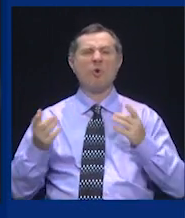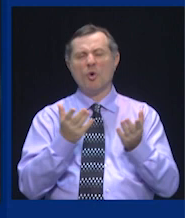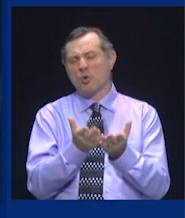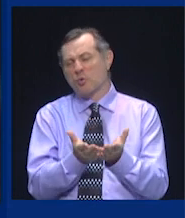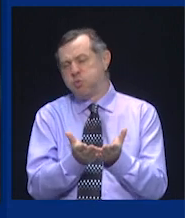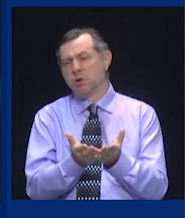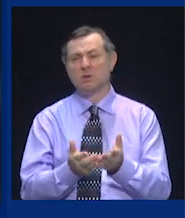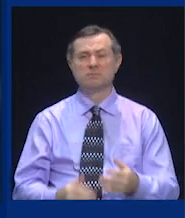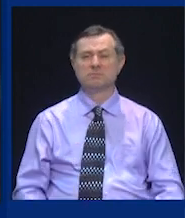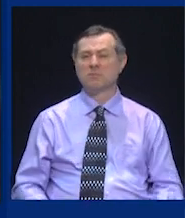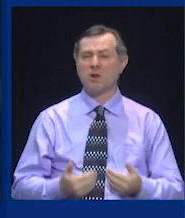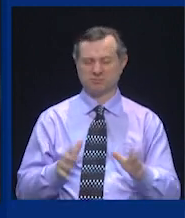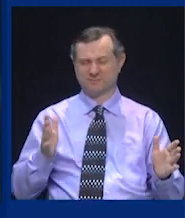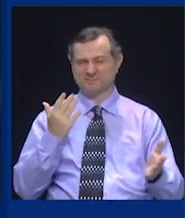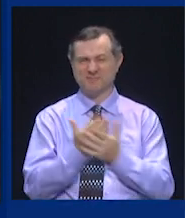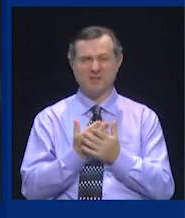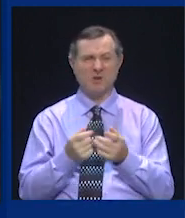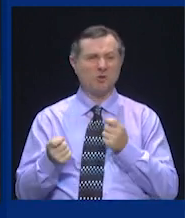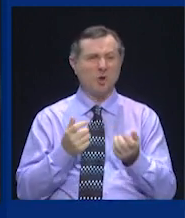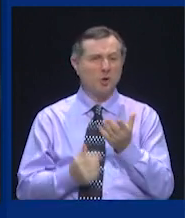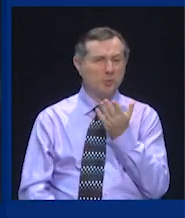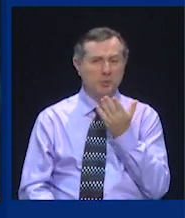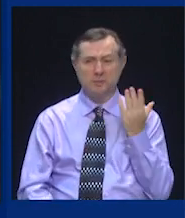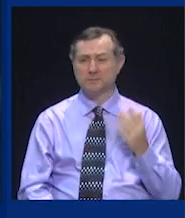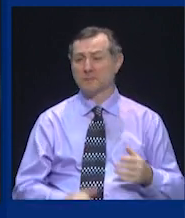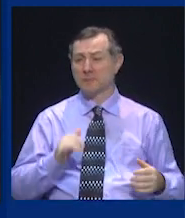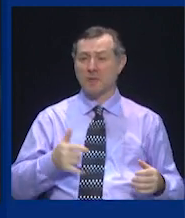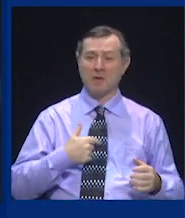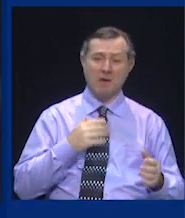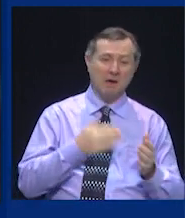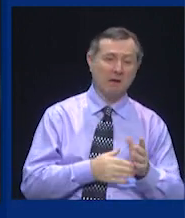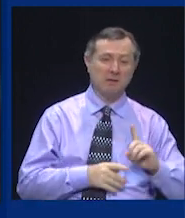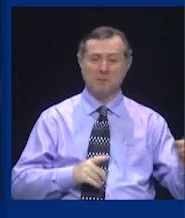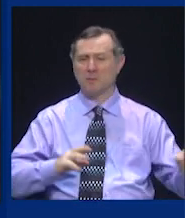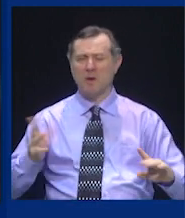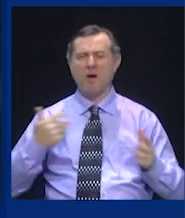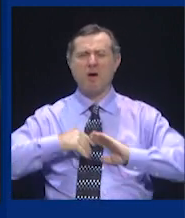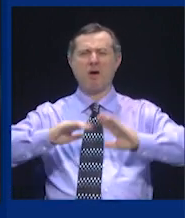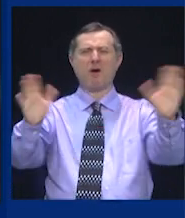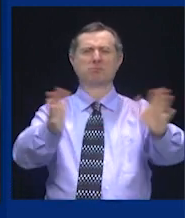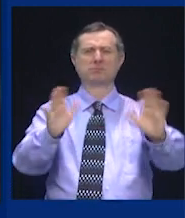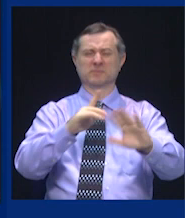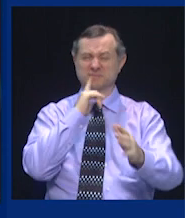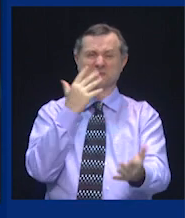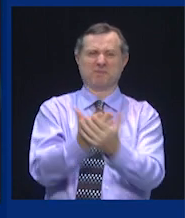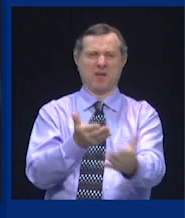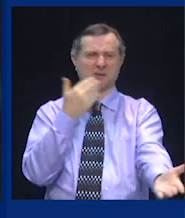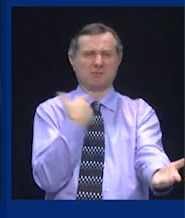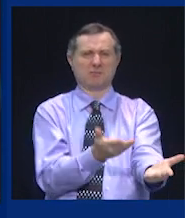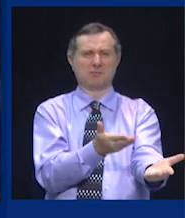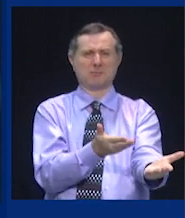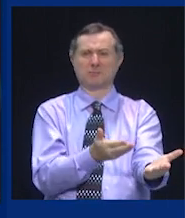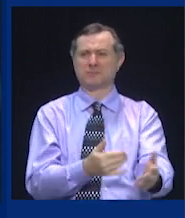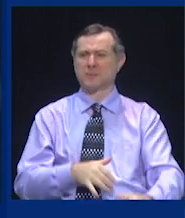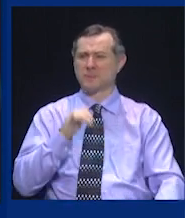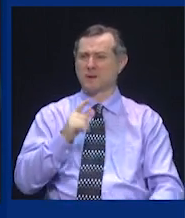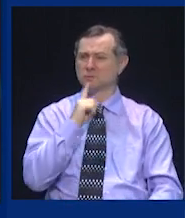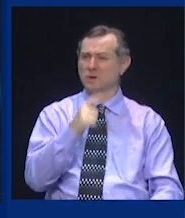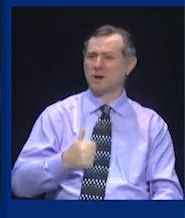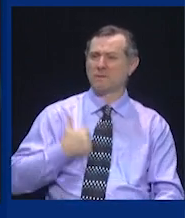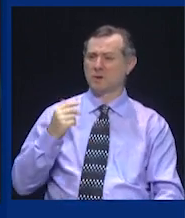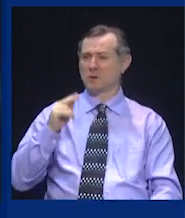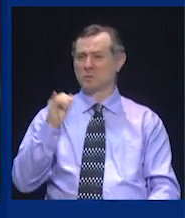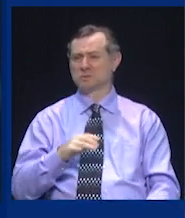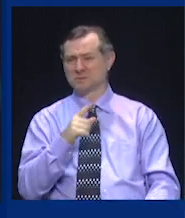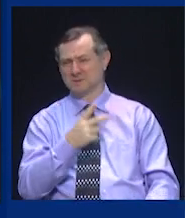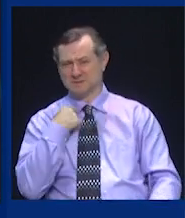debated. It's not a political statement. That is a fact. Ask anyone in New York City, they will tell you. New Yorkers are smart. They